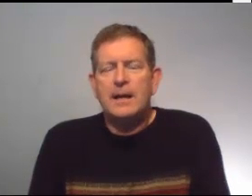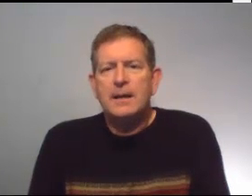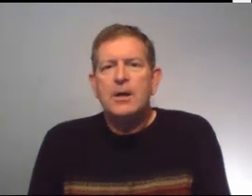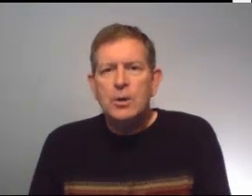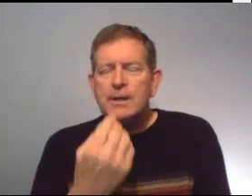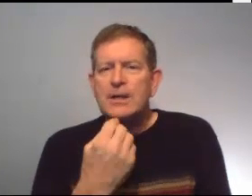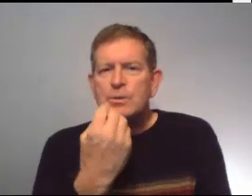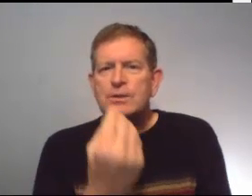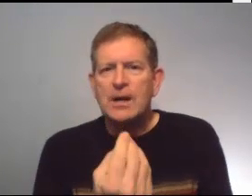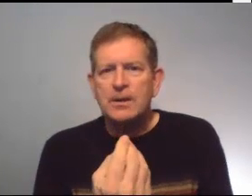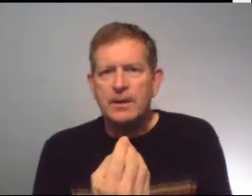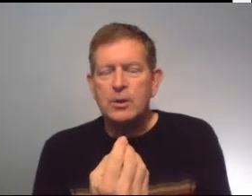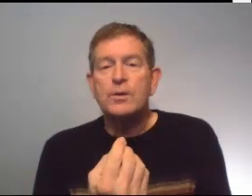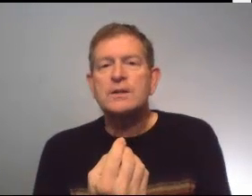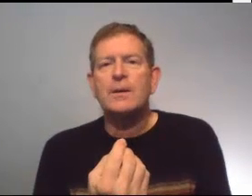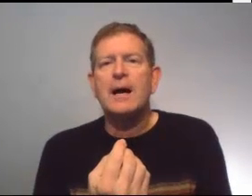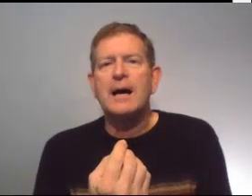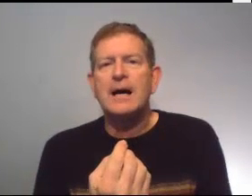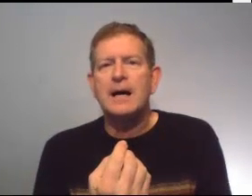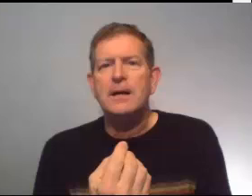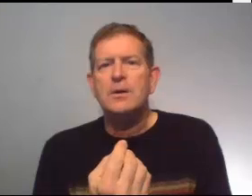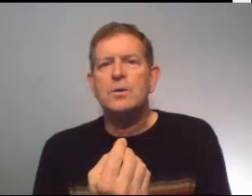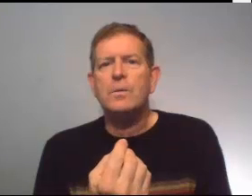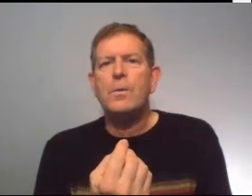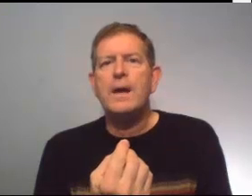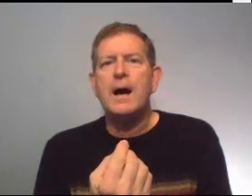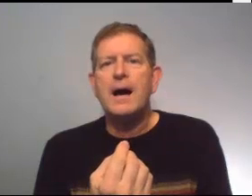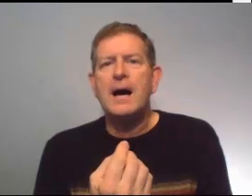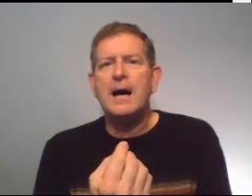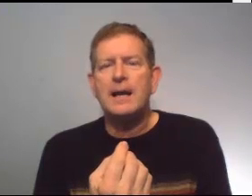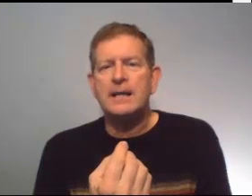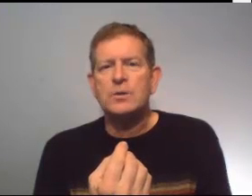la escuela. You heard an extra sound in there. You hear the sound a.